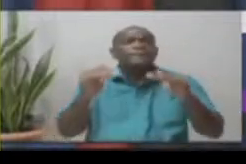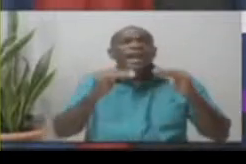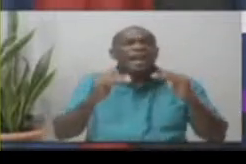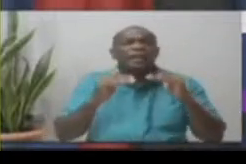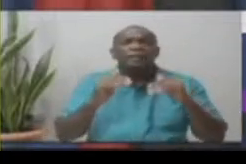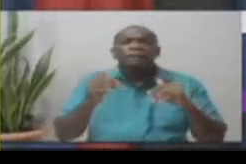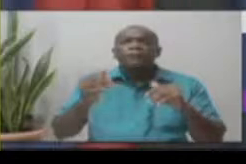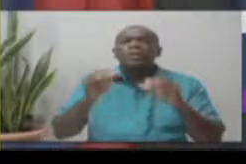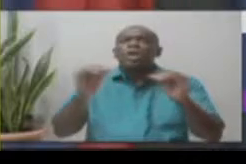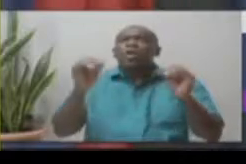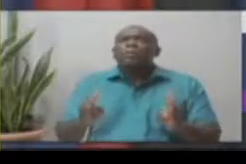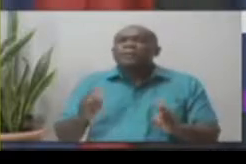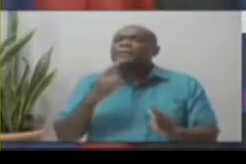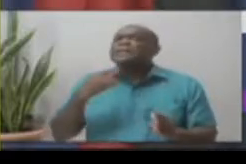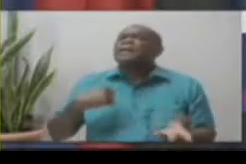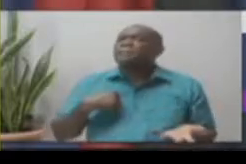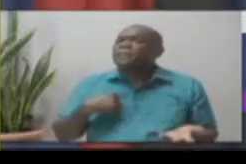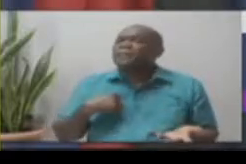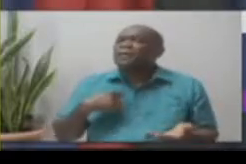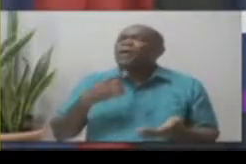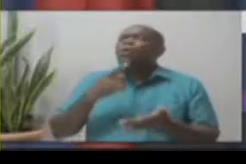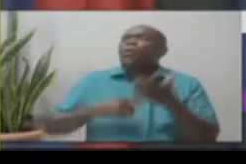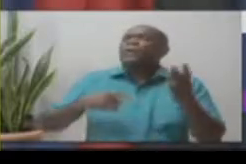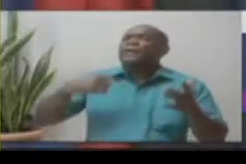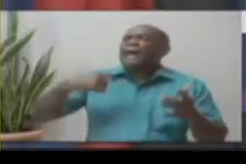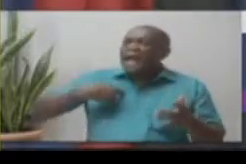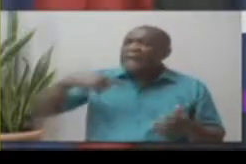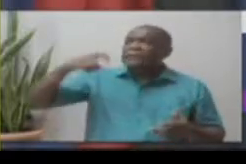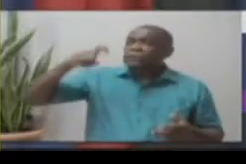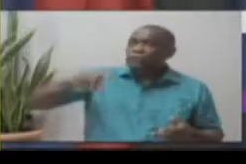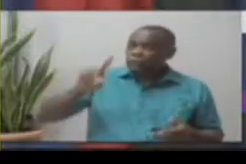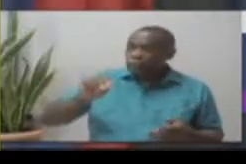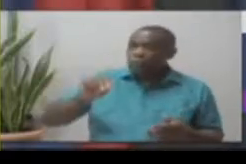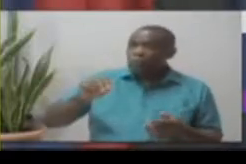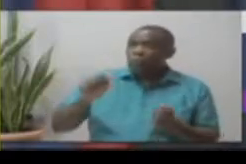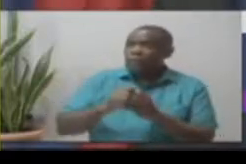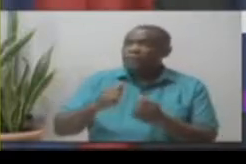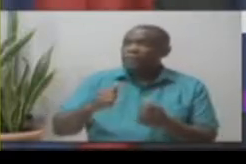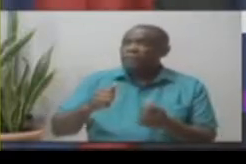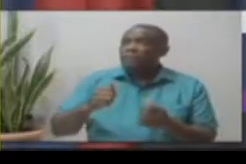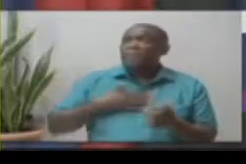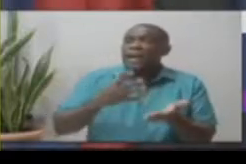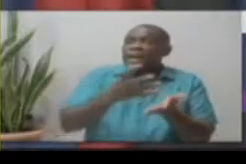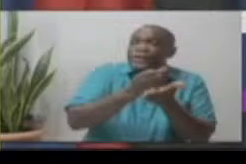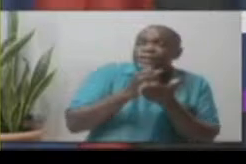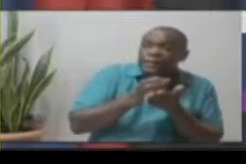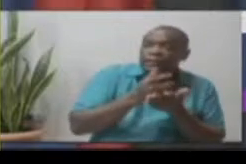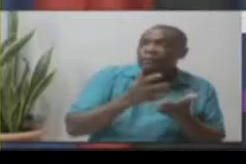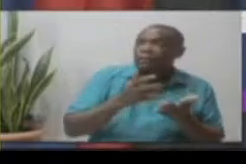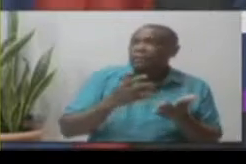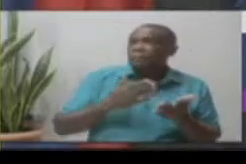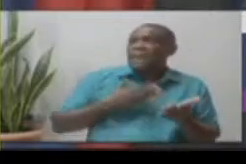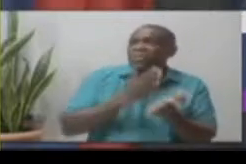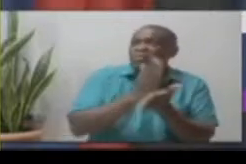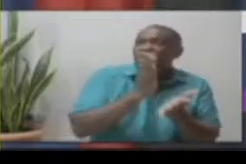earn when you have no interest in talking to those who have stolen public